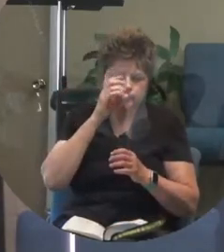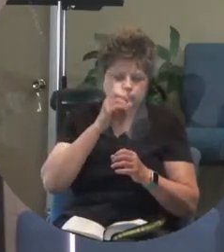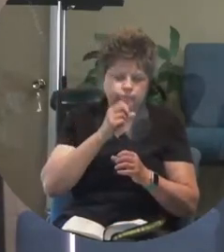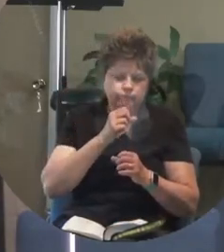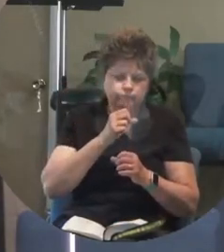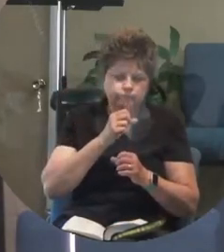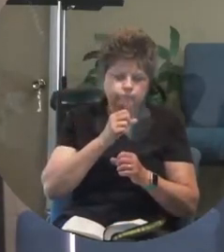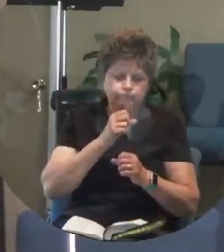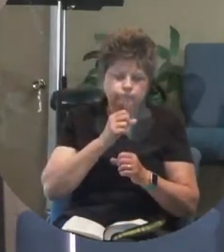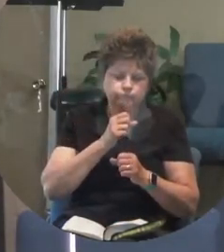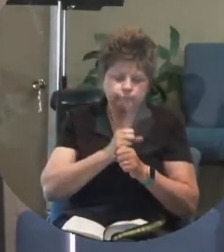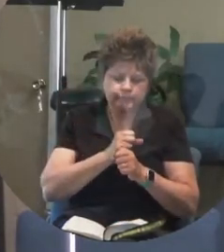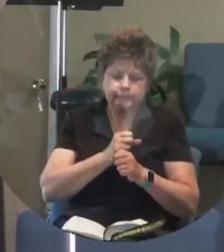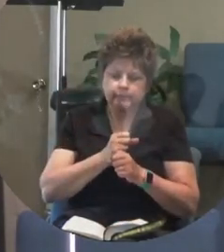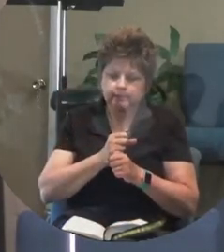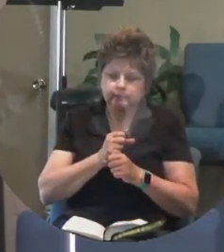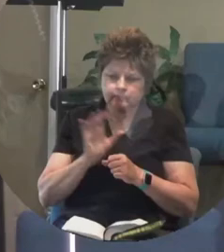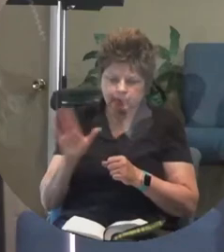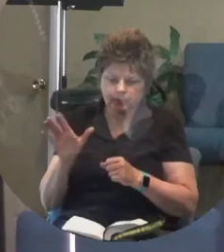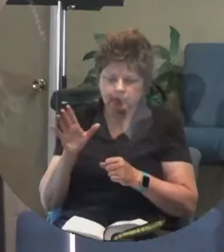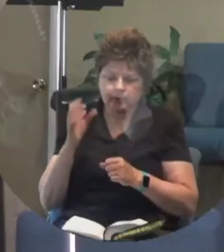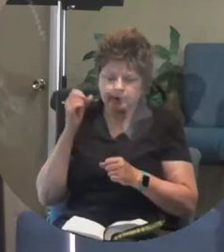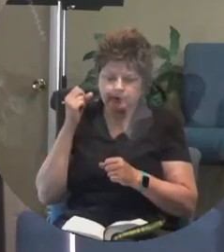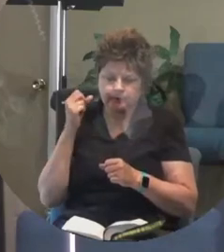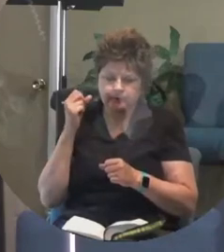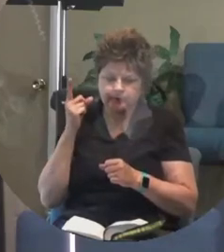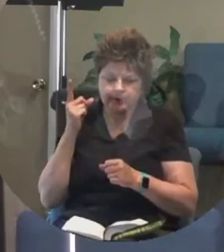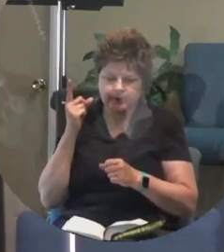leaning on God to this?